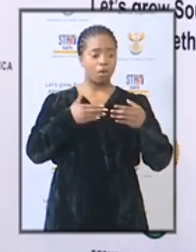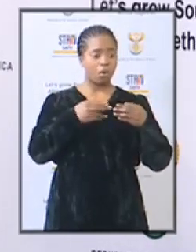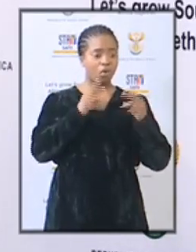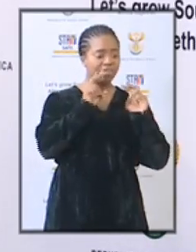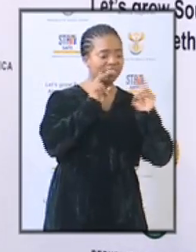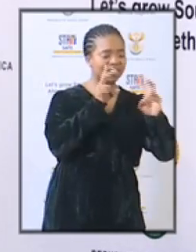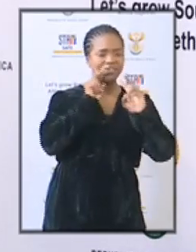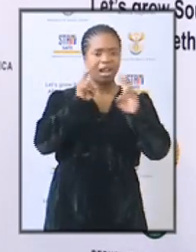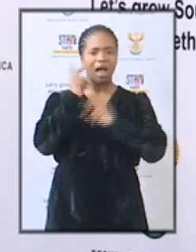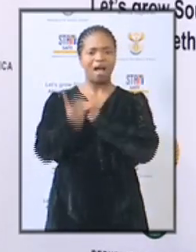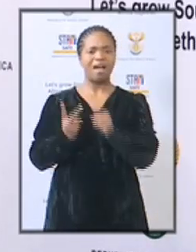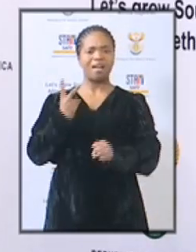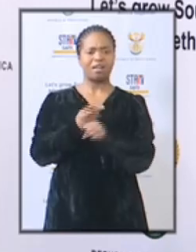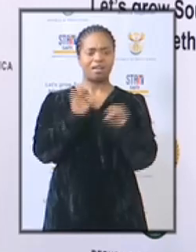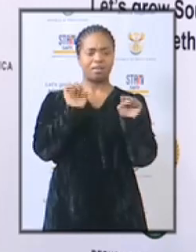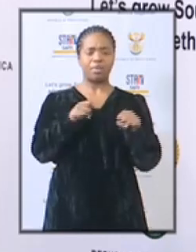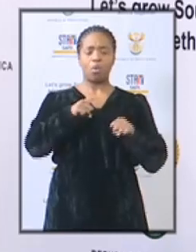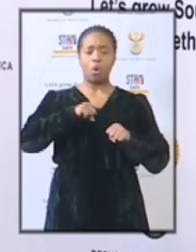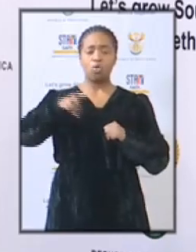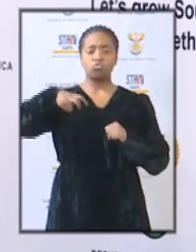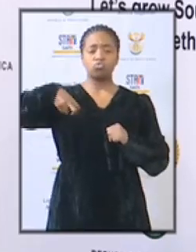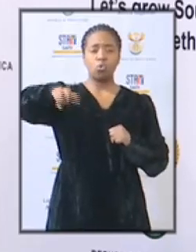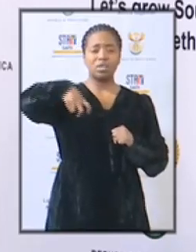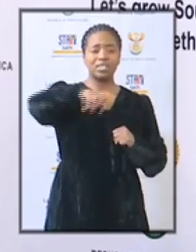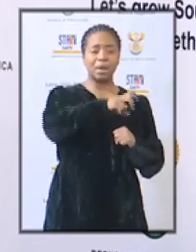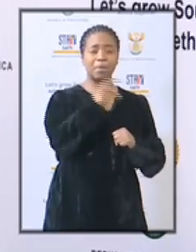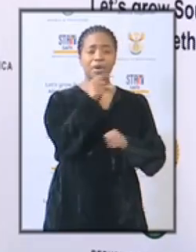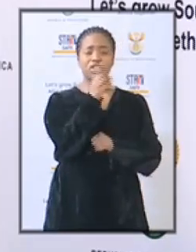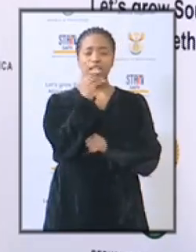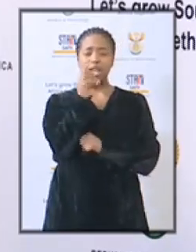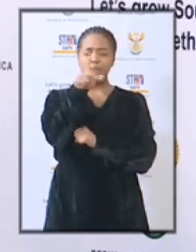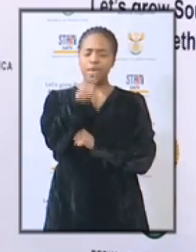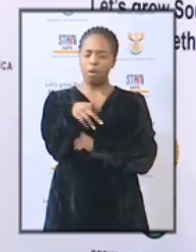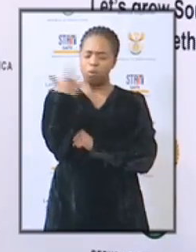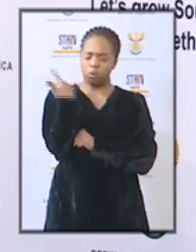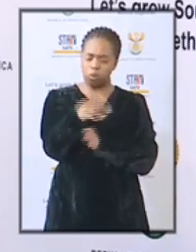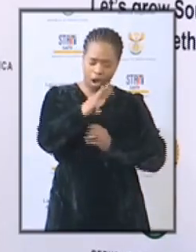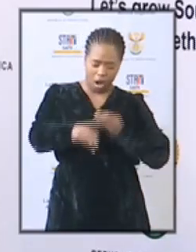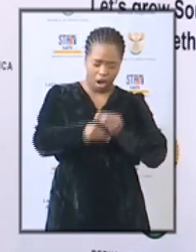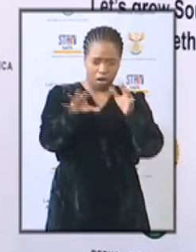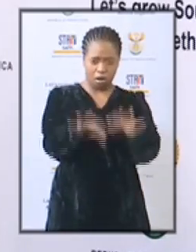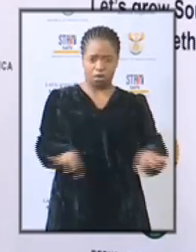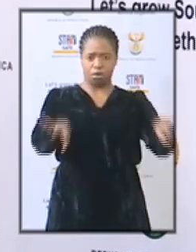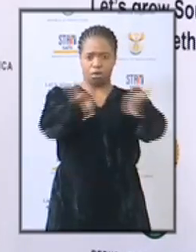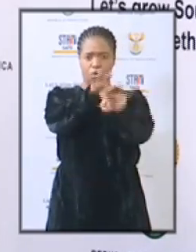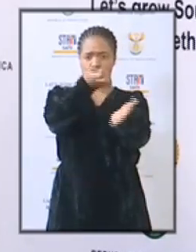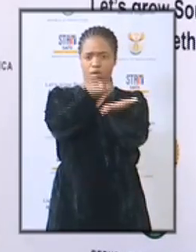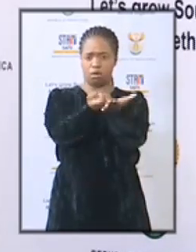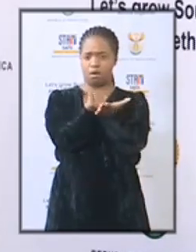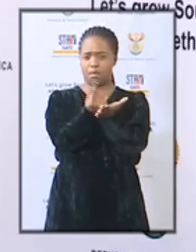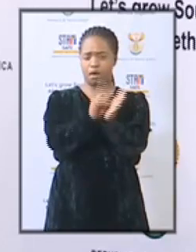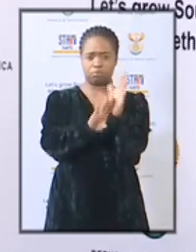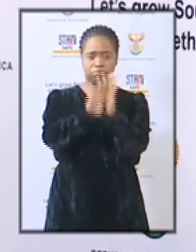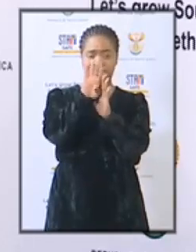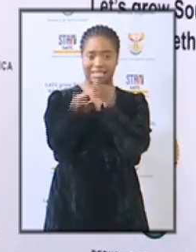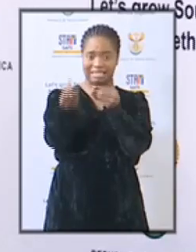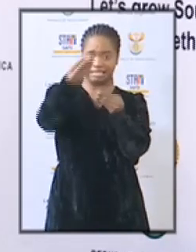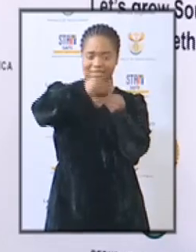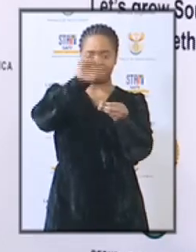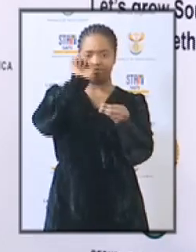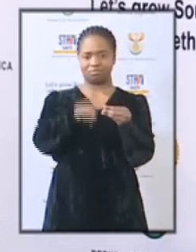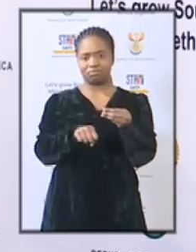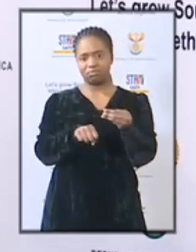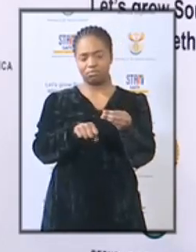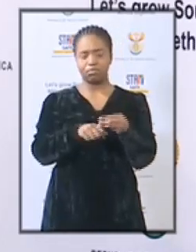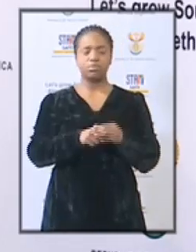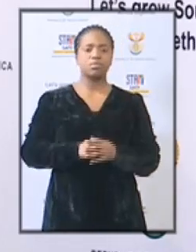this is critical as tourism is one of the pillars of the broader South African economic recovery and growth.